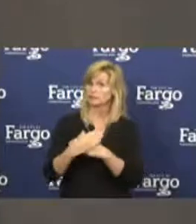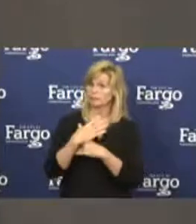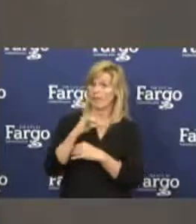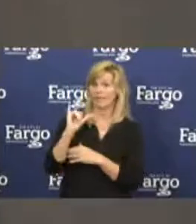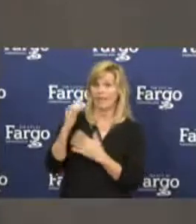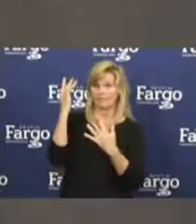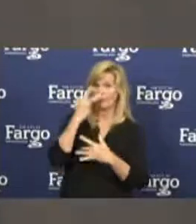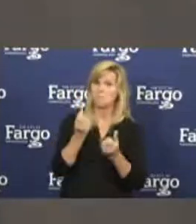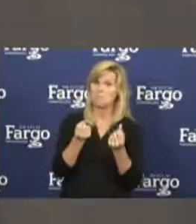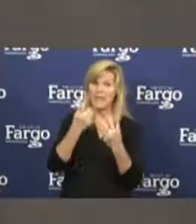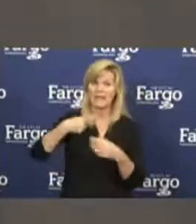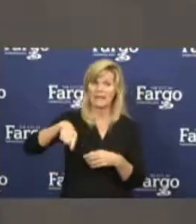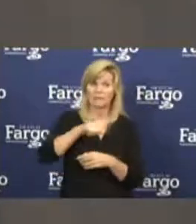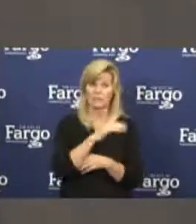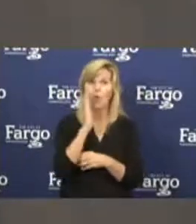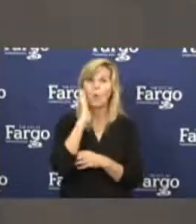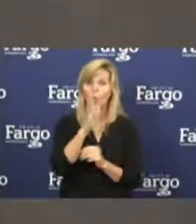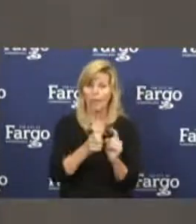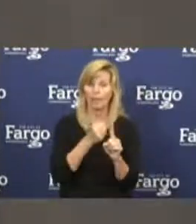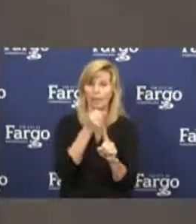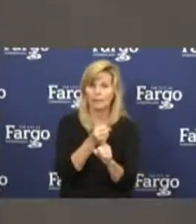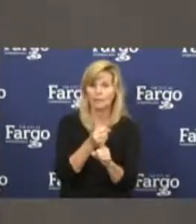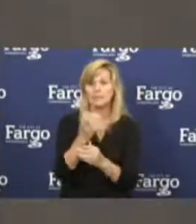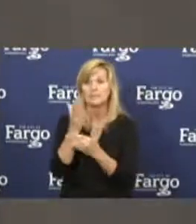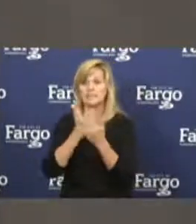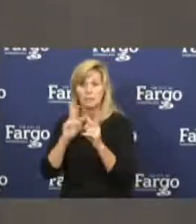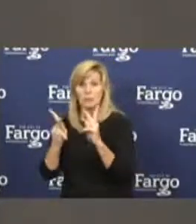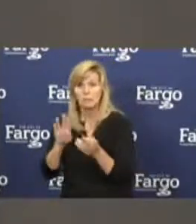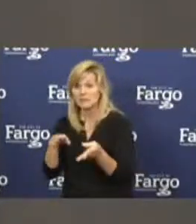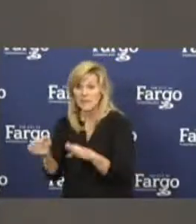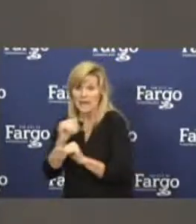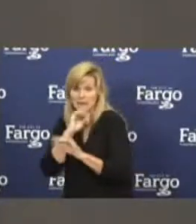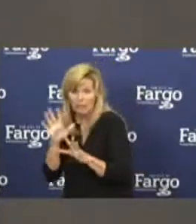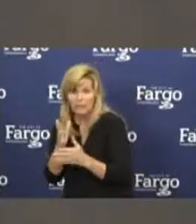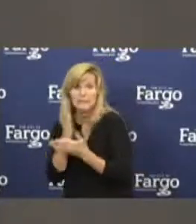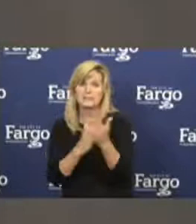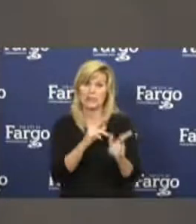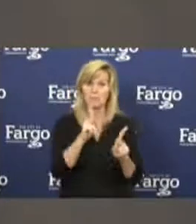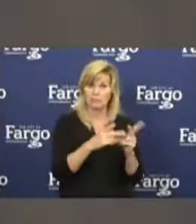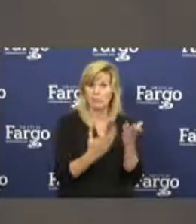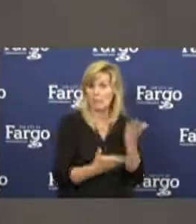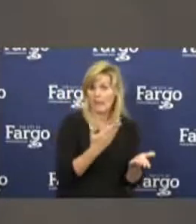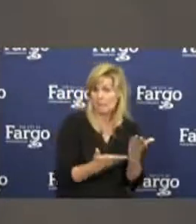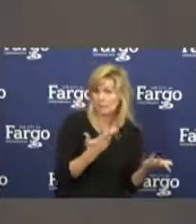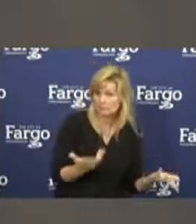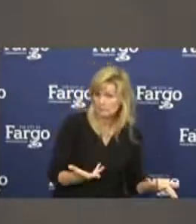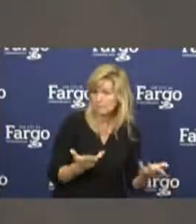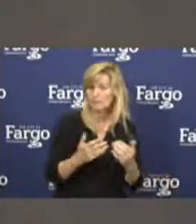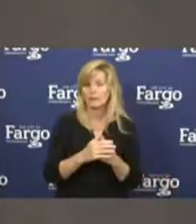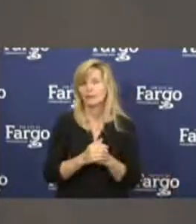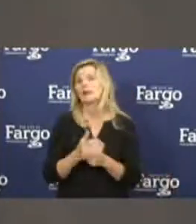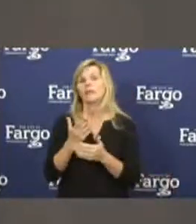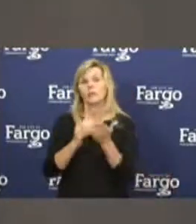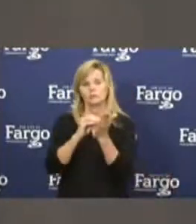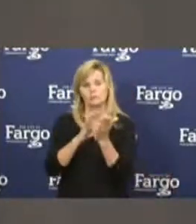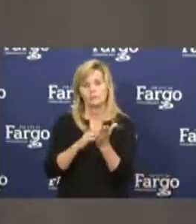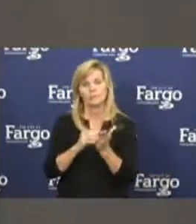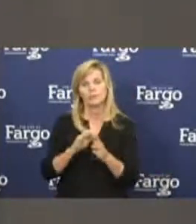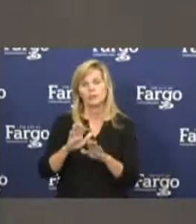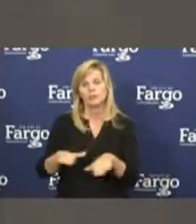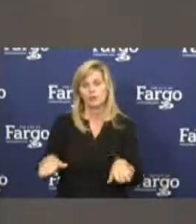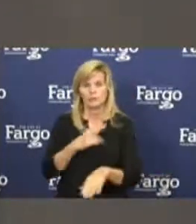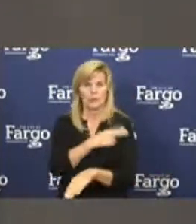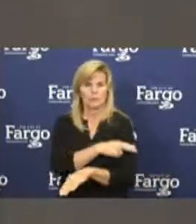us will. It may not be deadly for some, but it is for others. There's new research by UC Davis's Children's Hospital